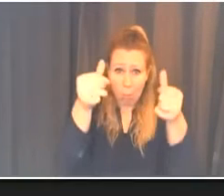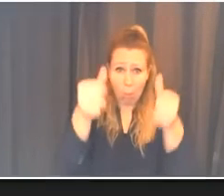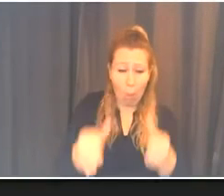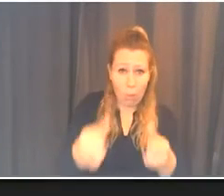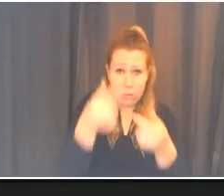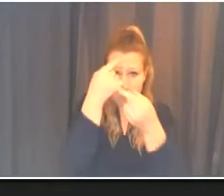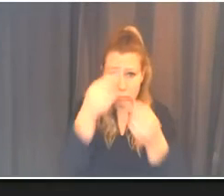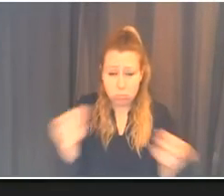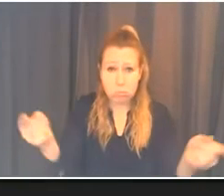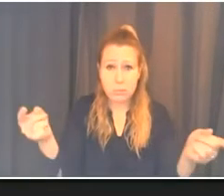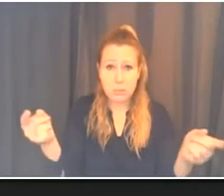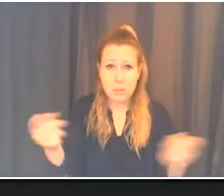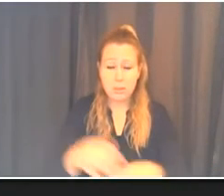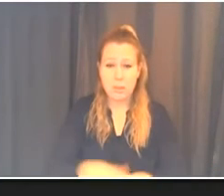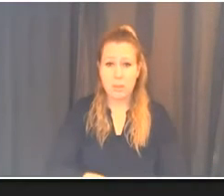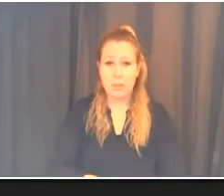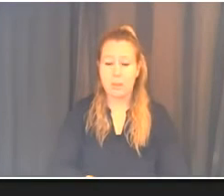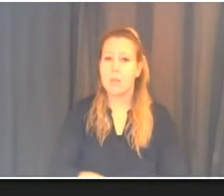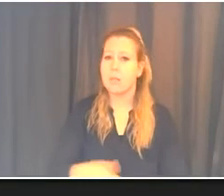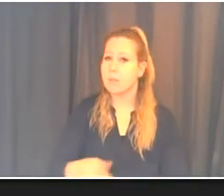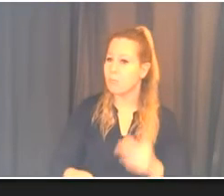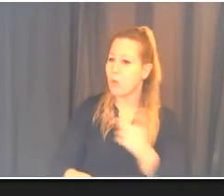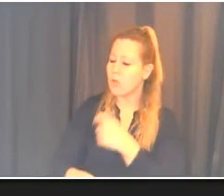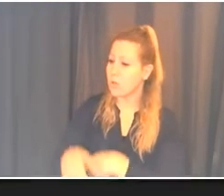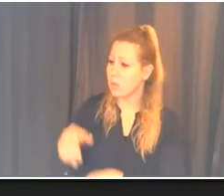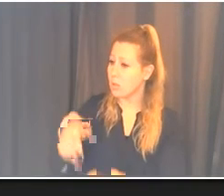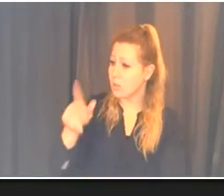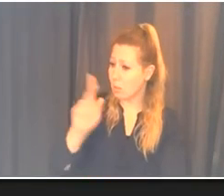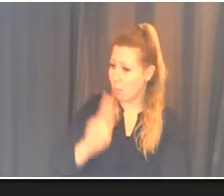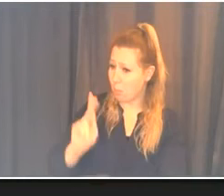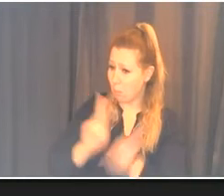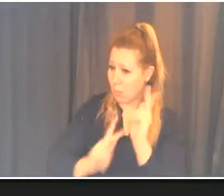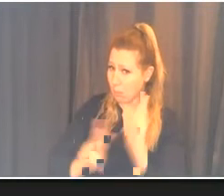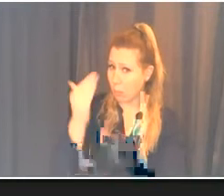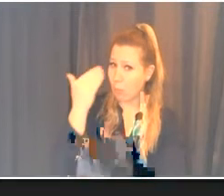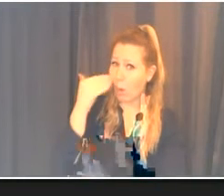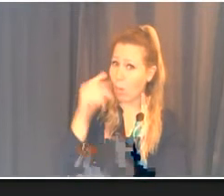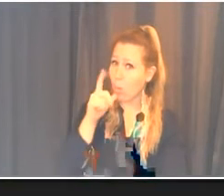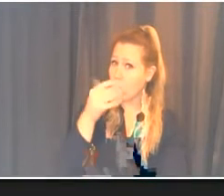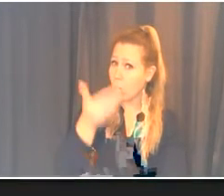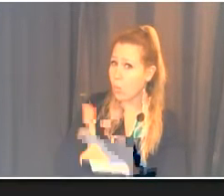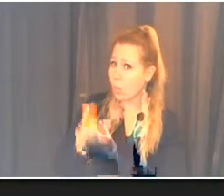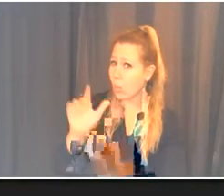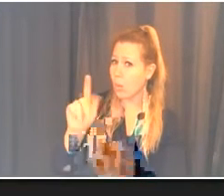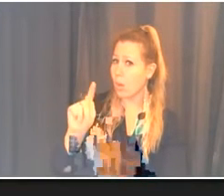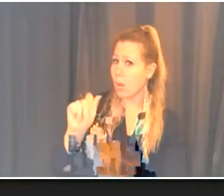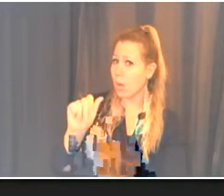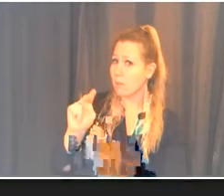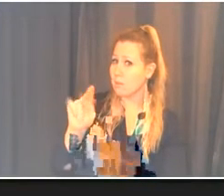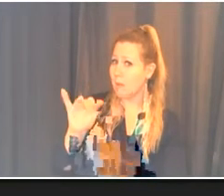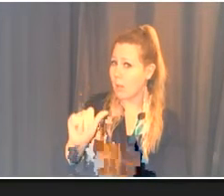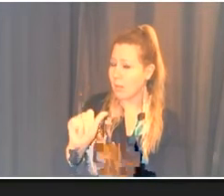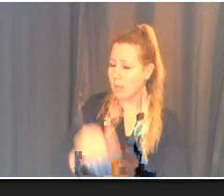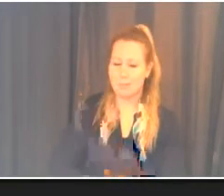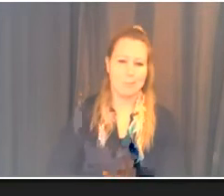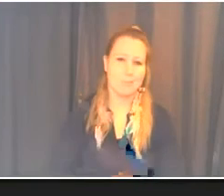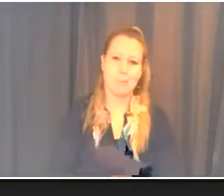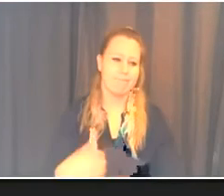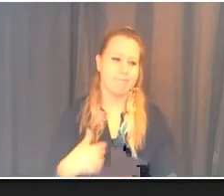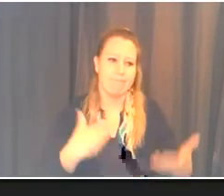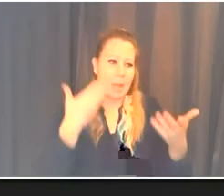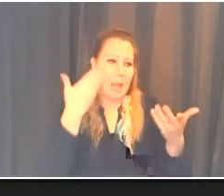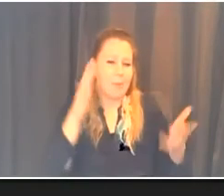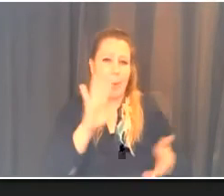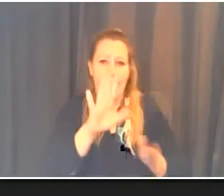I don't know if she had ever called out to the police before you know what's interesting is I know that in a lot of sister organizations and at the